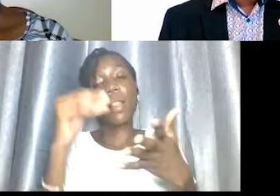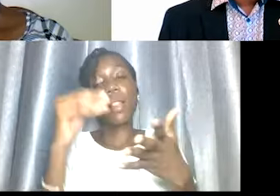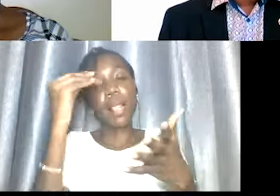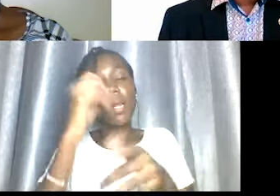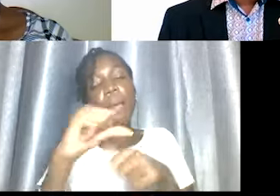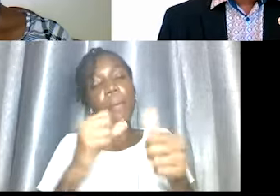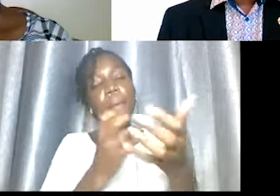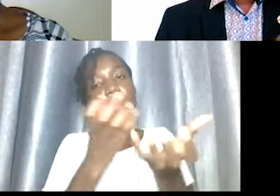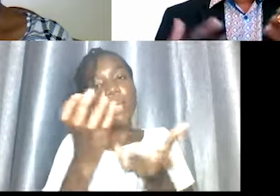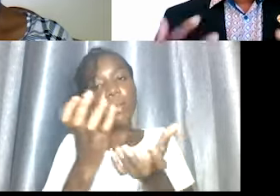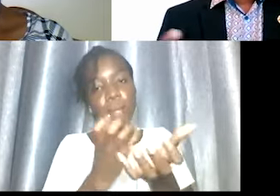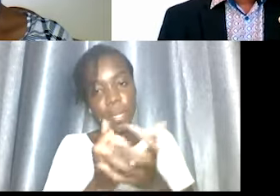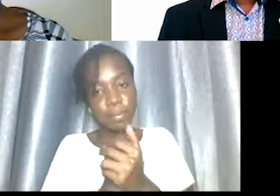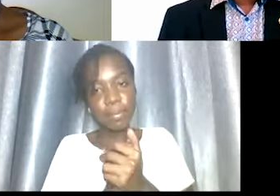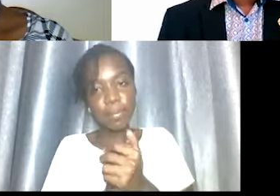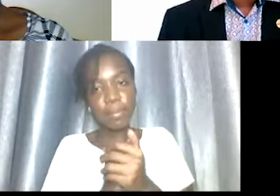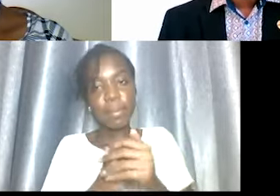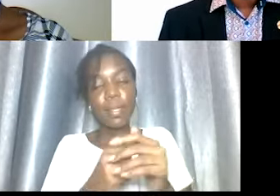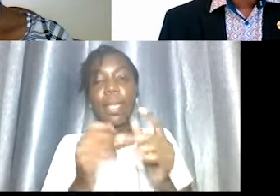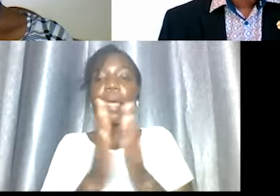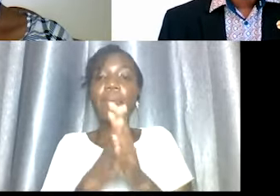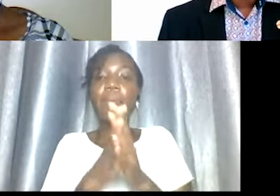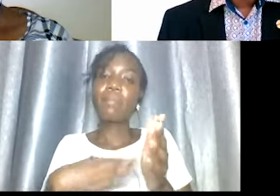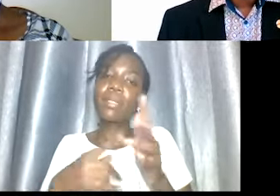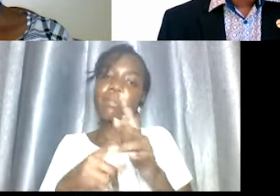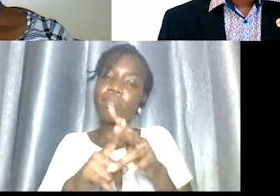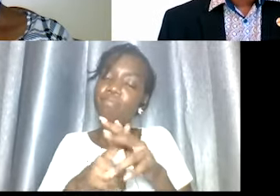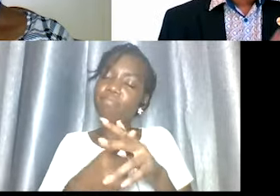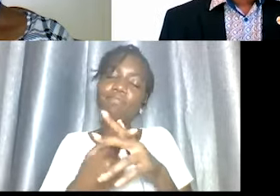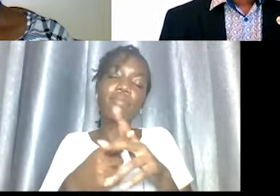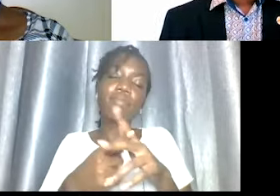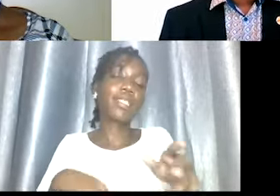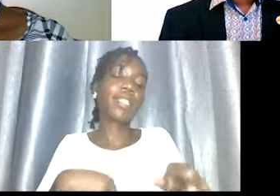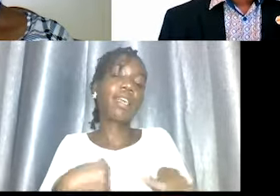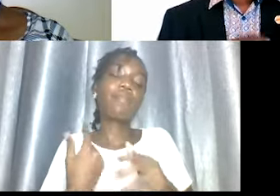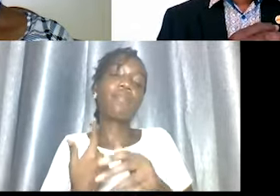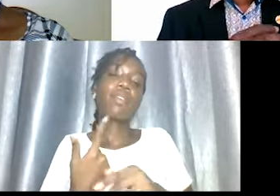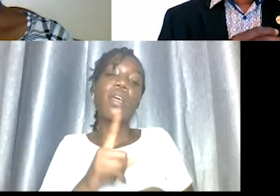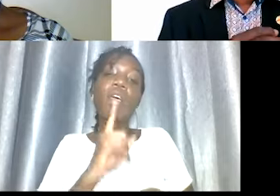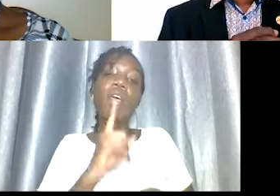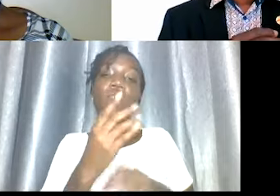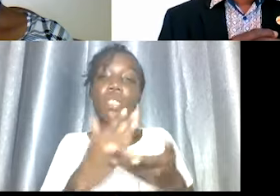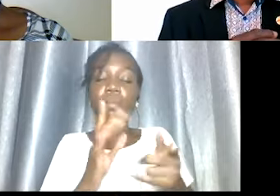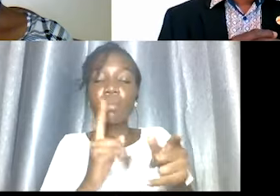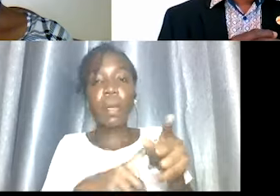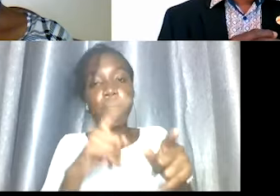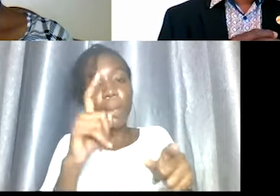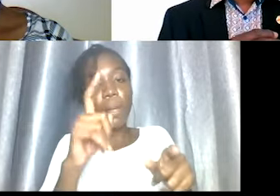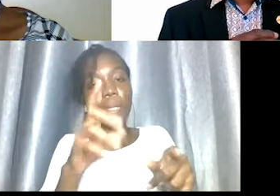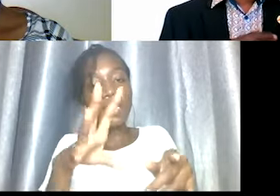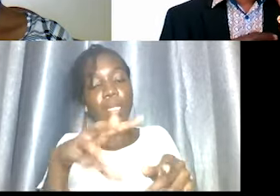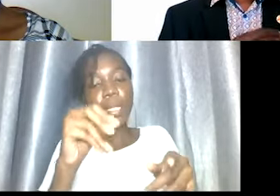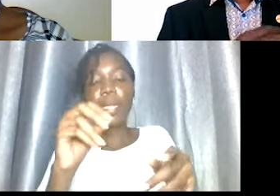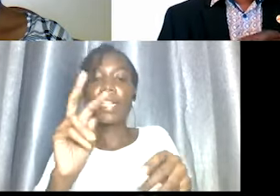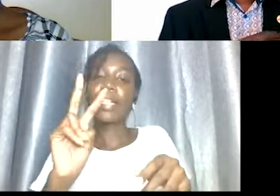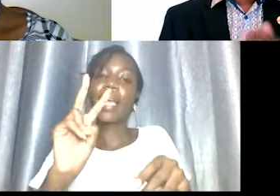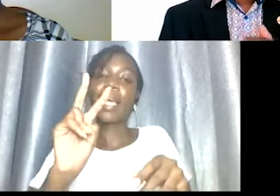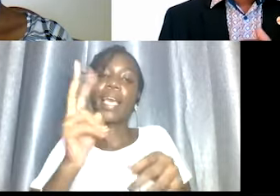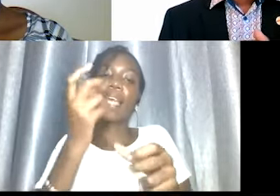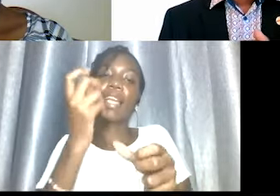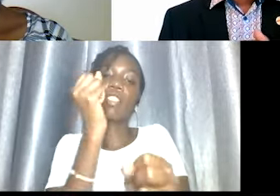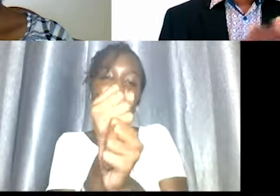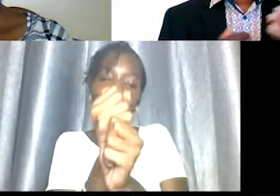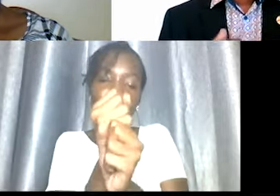business, and I started out on my own. So sometimes we have to take a second job or go another